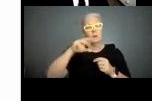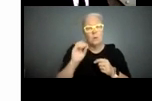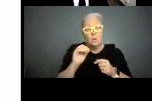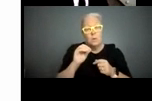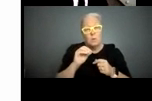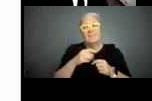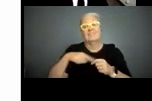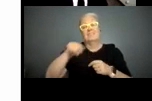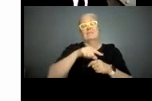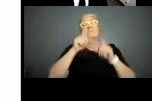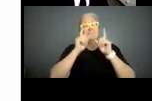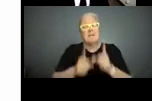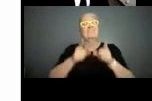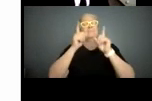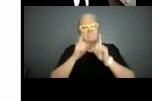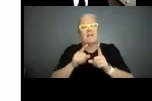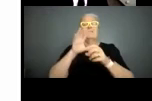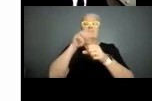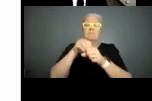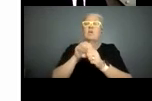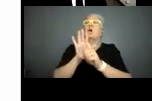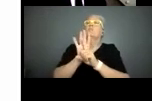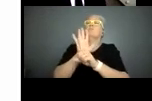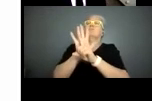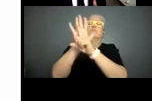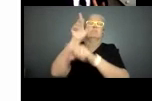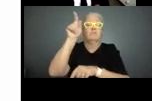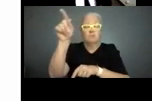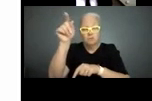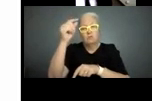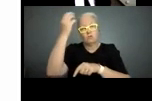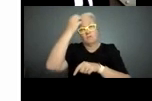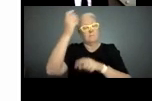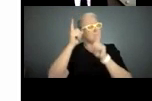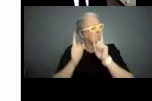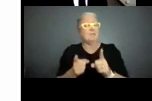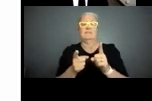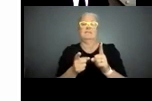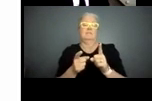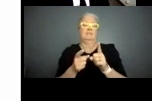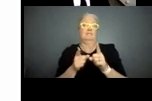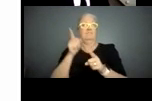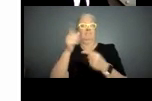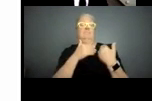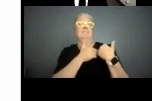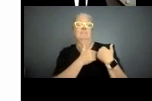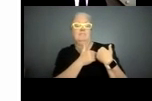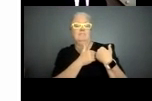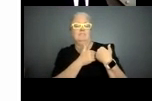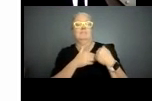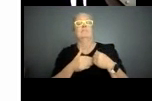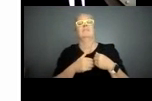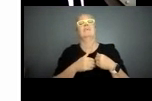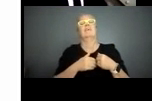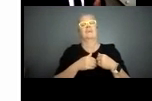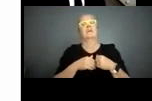be involved in, pushing government very, very strongly. We can also help with developing low-tech and